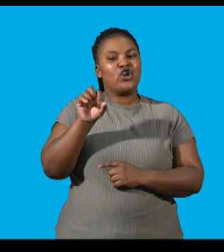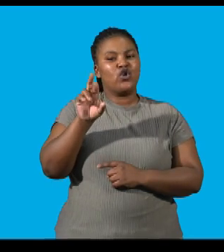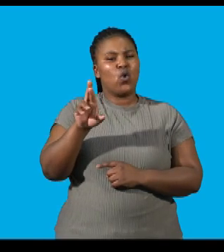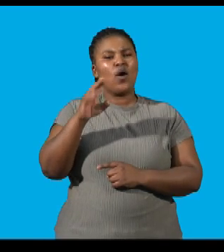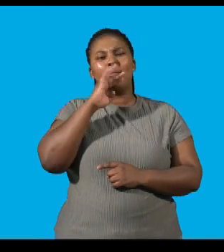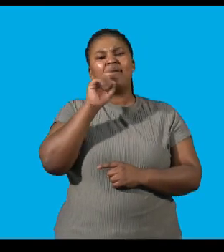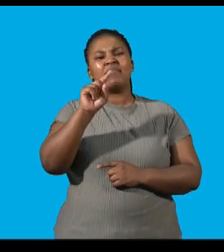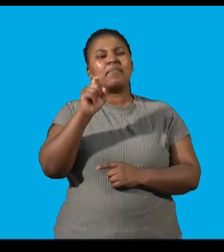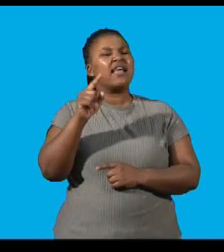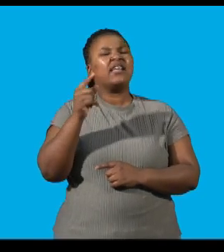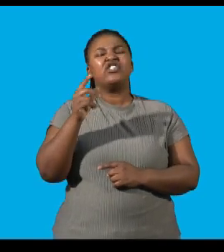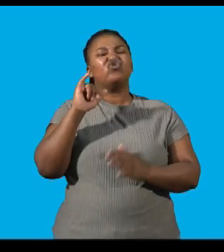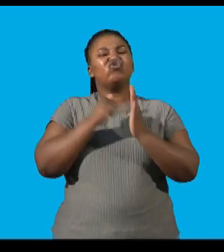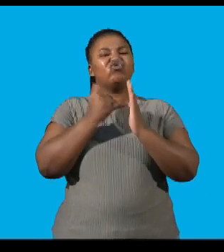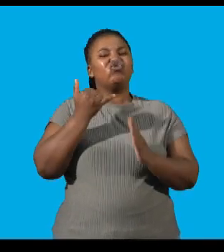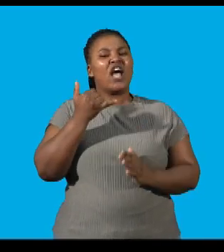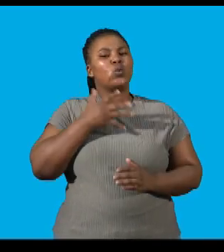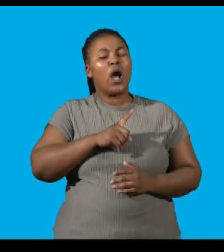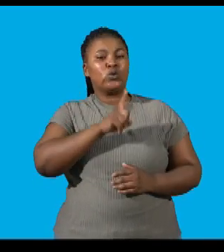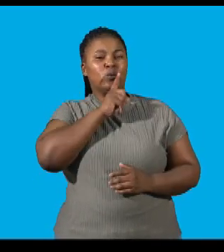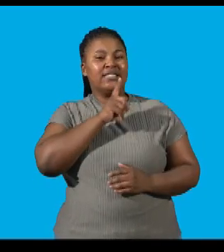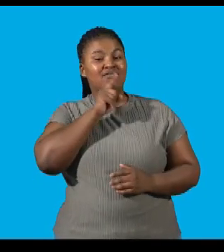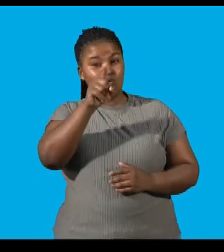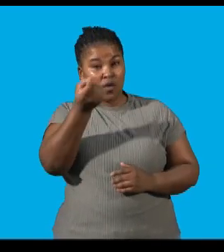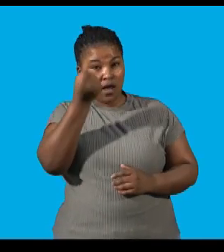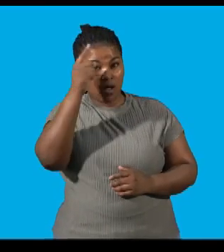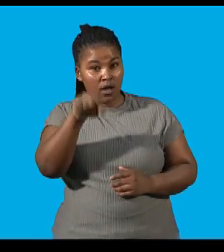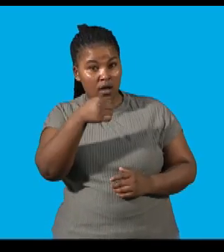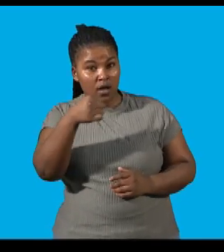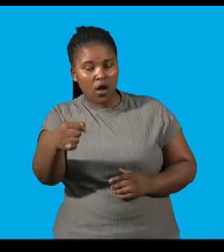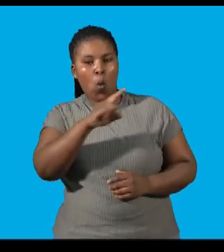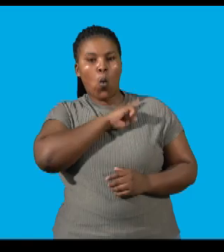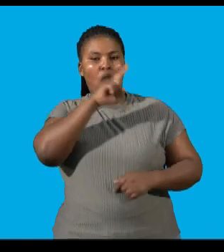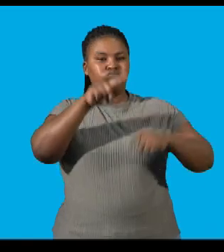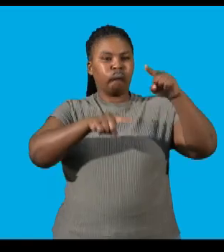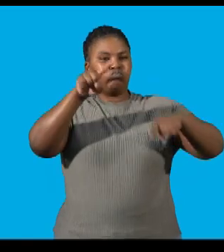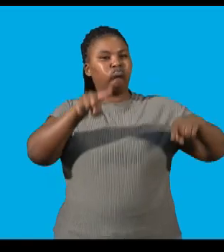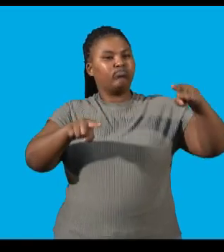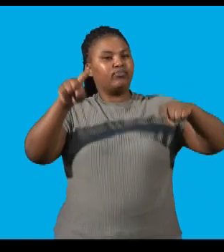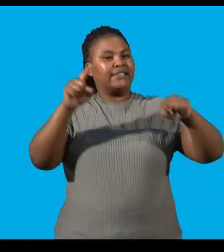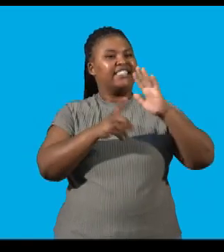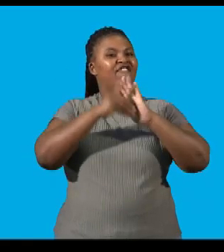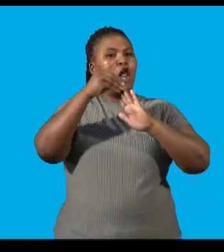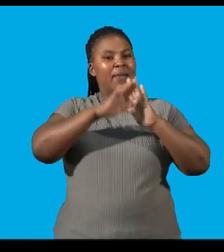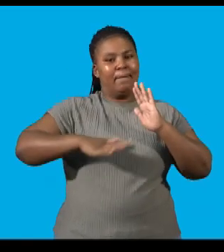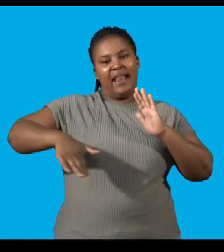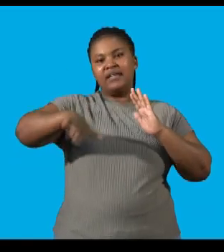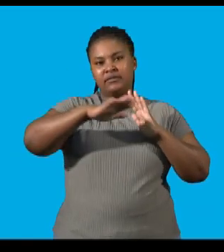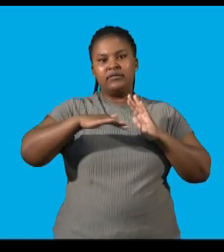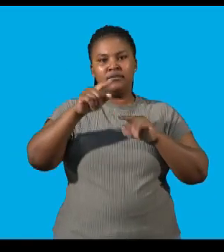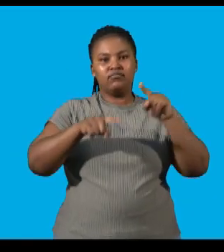is testing your understanding of the concept, because there are different types of industrial development endeavors here